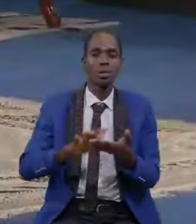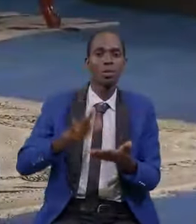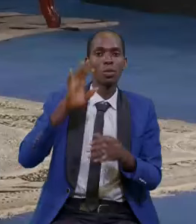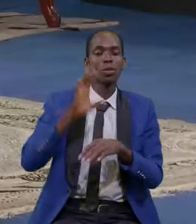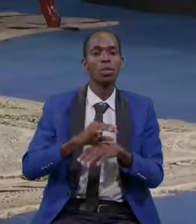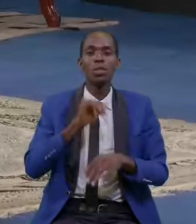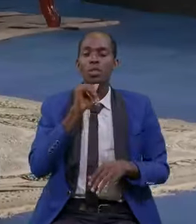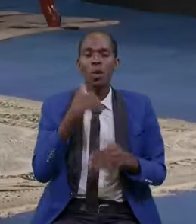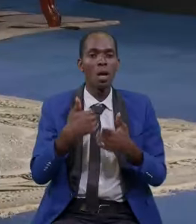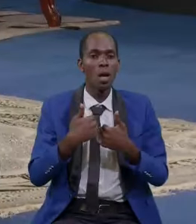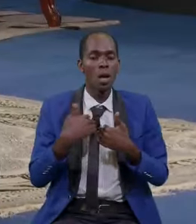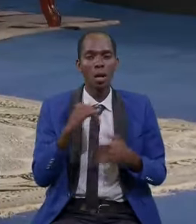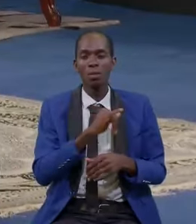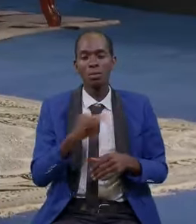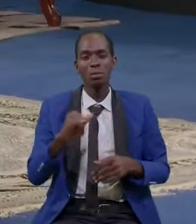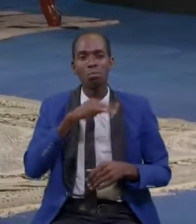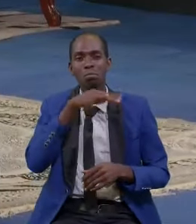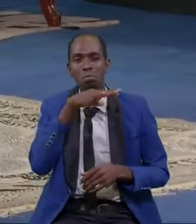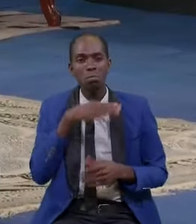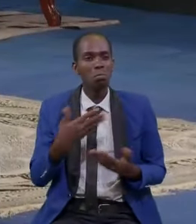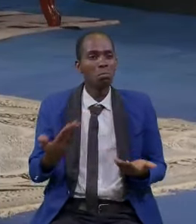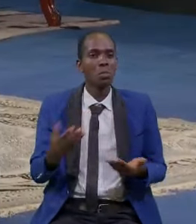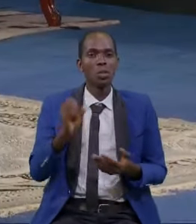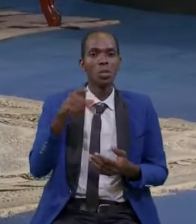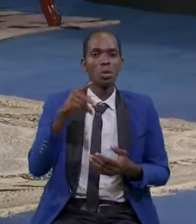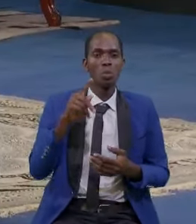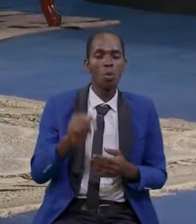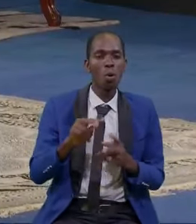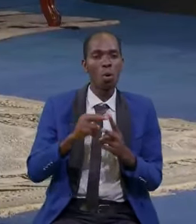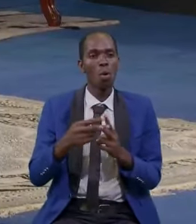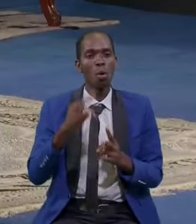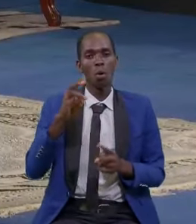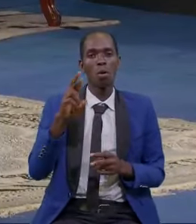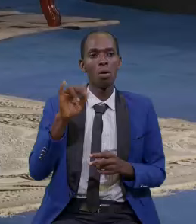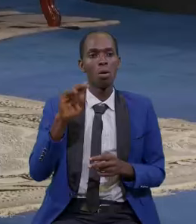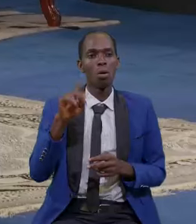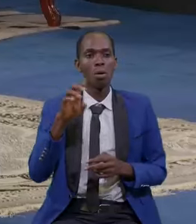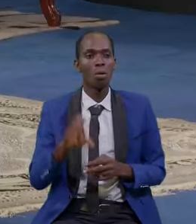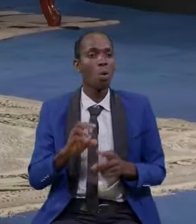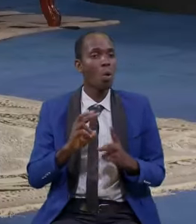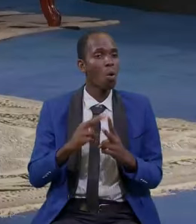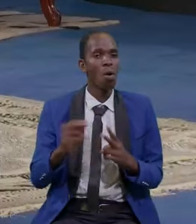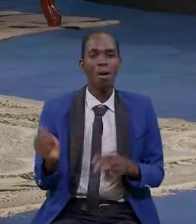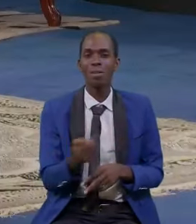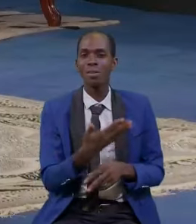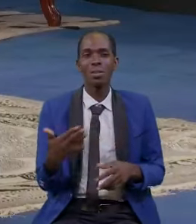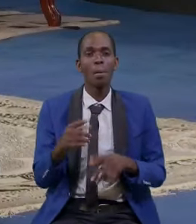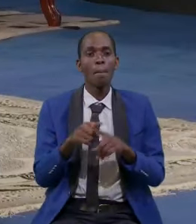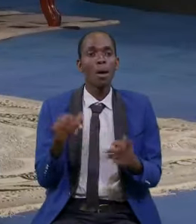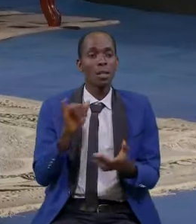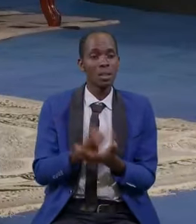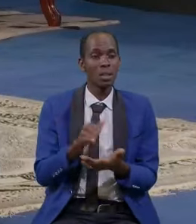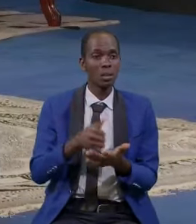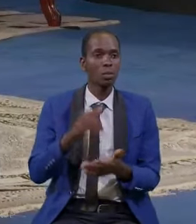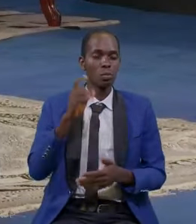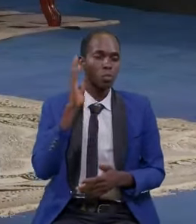spot or wrinkle or any such thing, but that it should be holy.